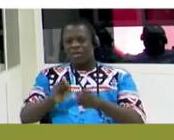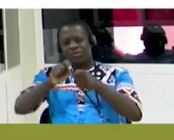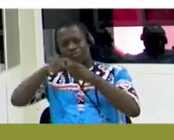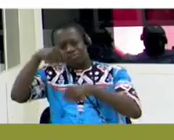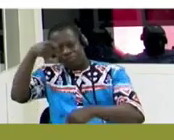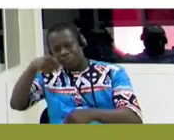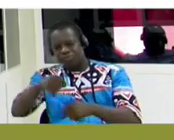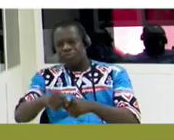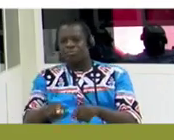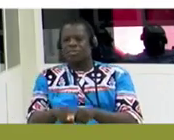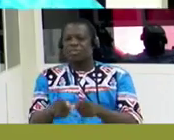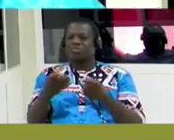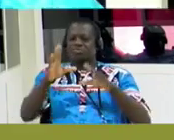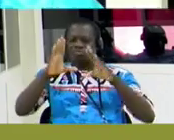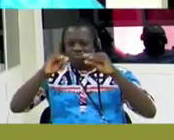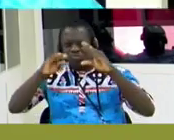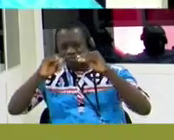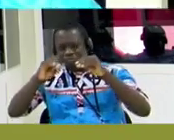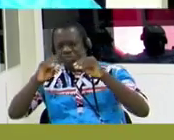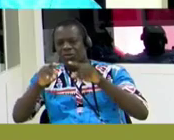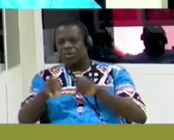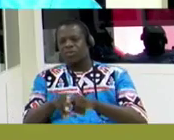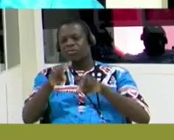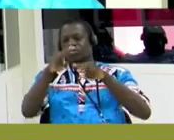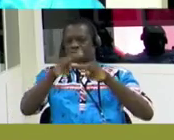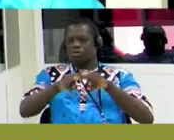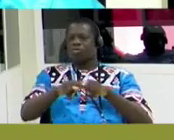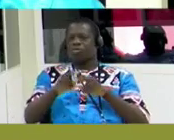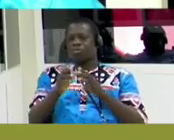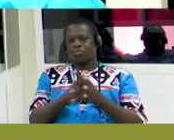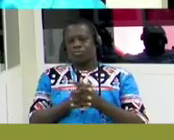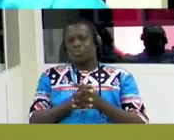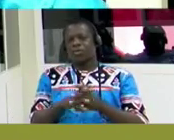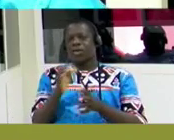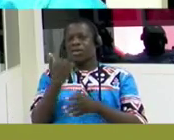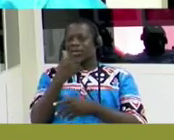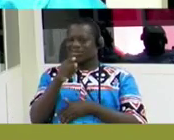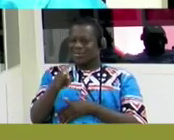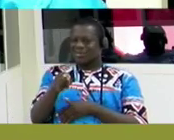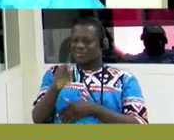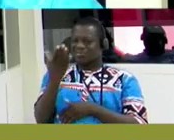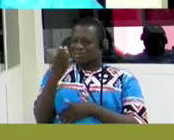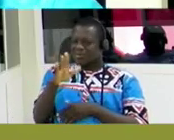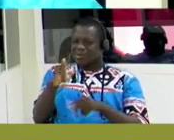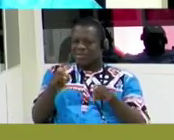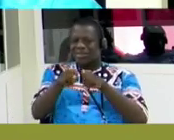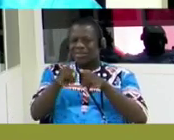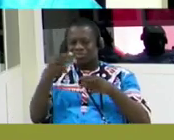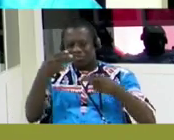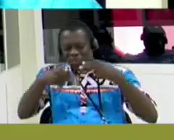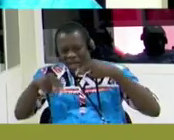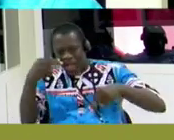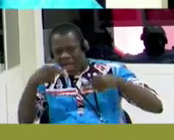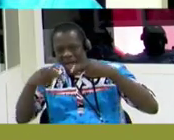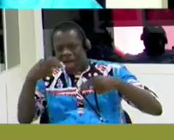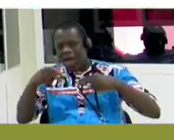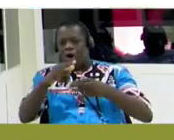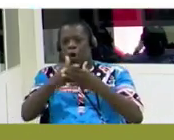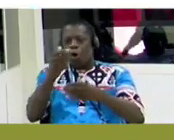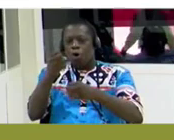Yeah. So it is like, say, a restaurant or cafeteria for senior officers? Yes, sir. Yes, sir.